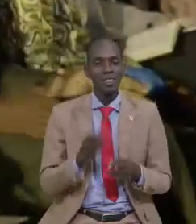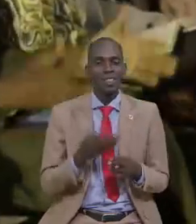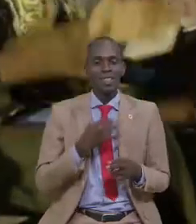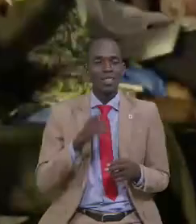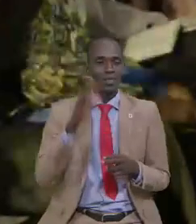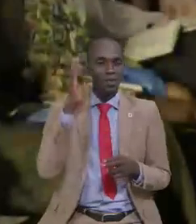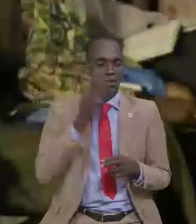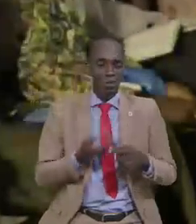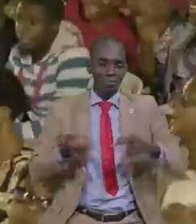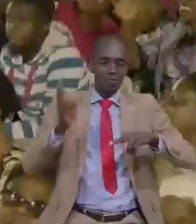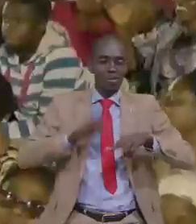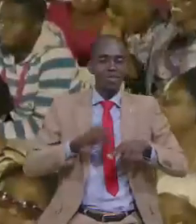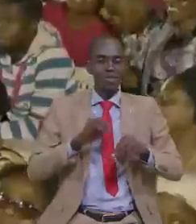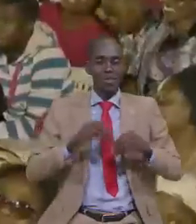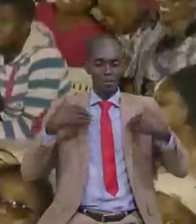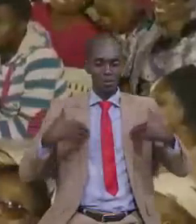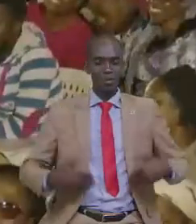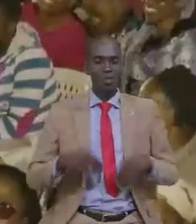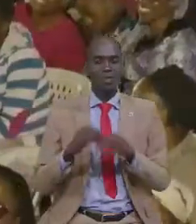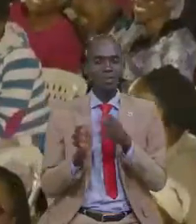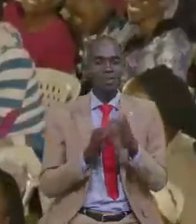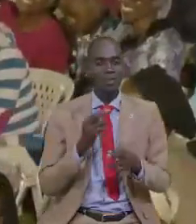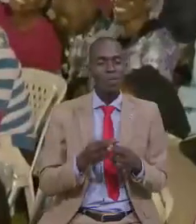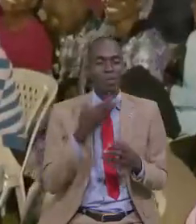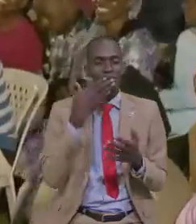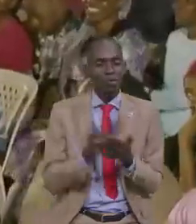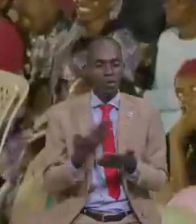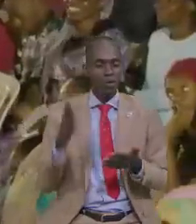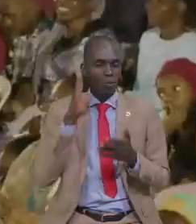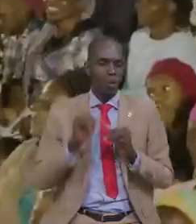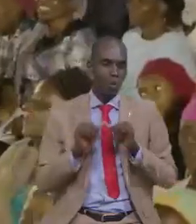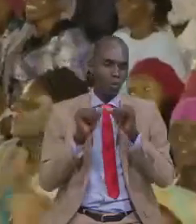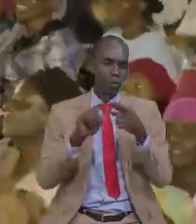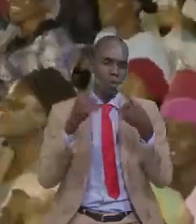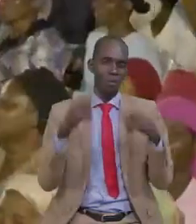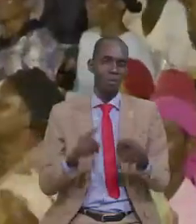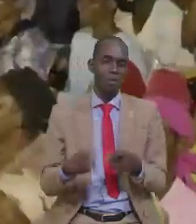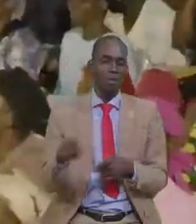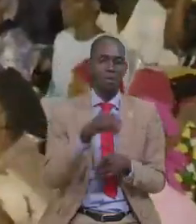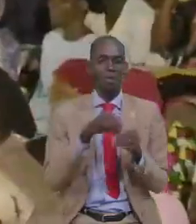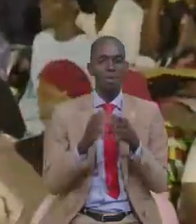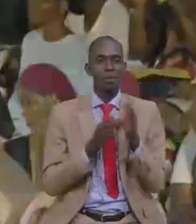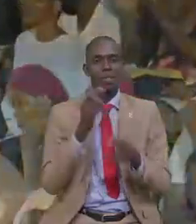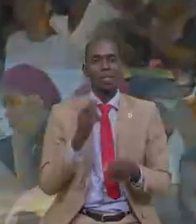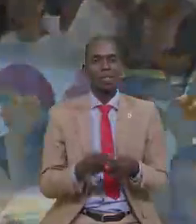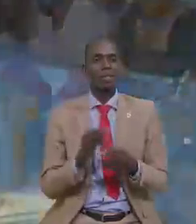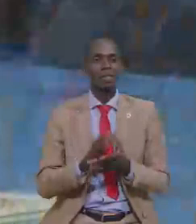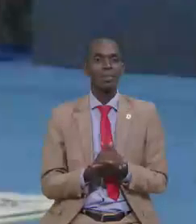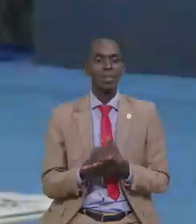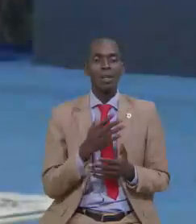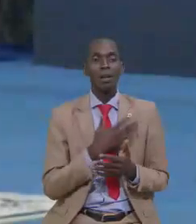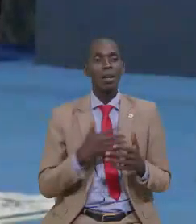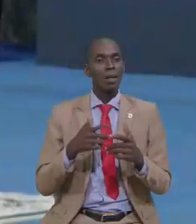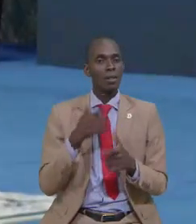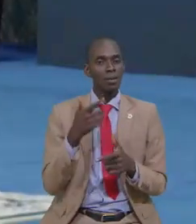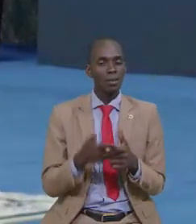in weight. Yes. And good things will keep on happening to you in Jesus' name. And then they will